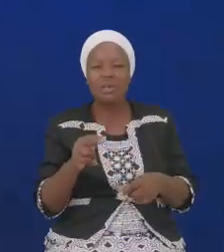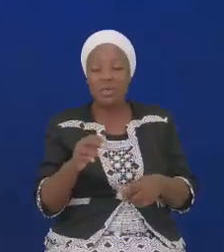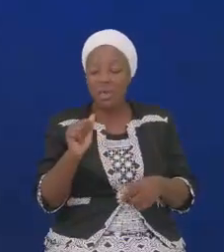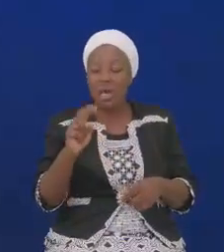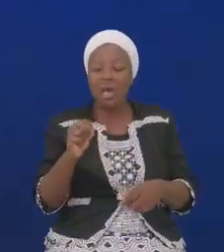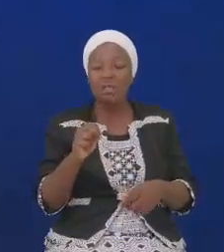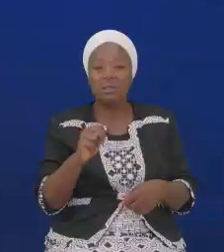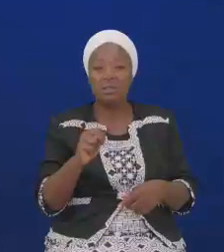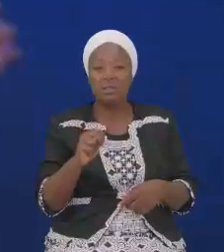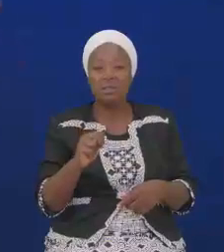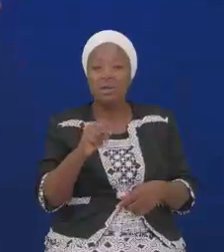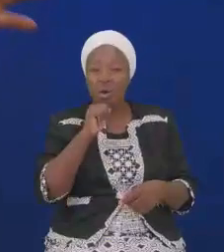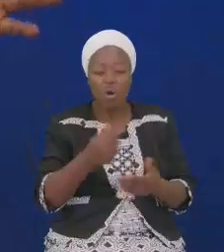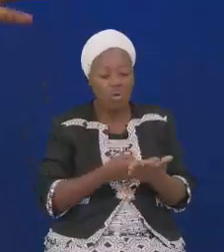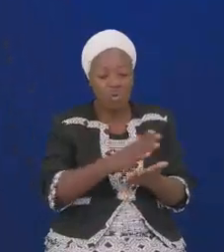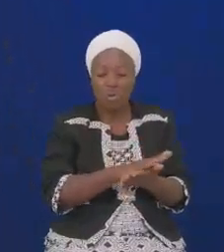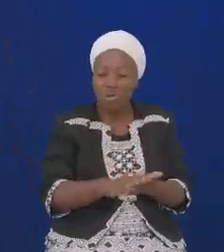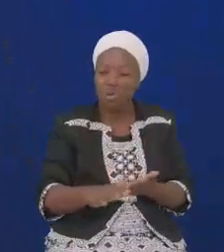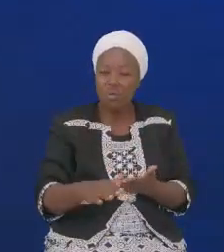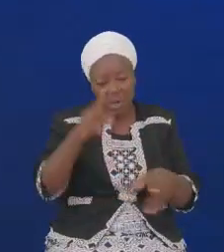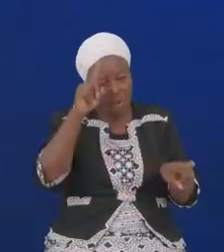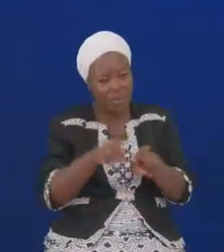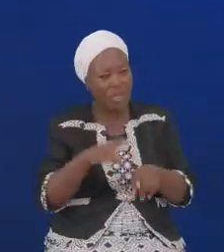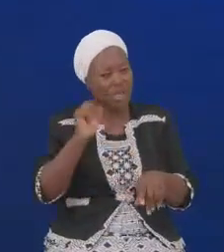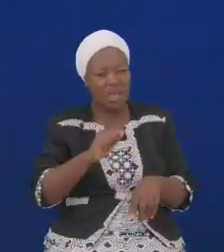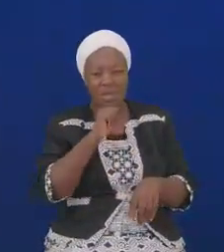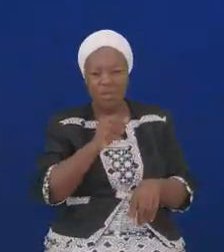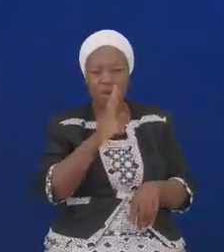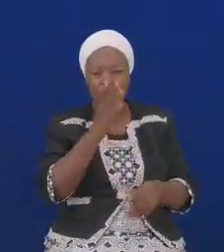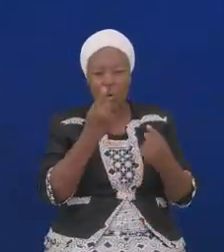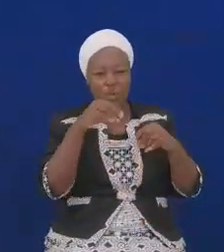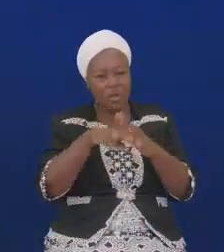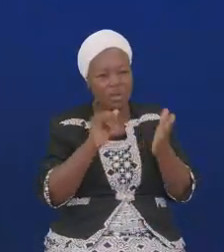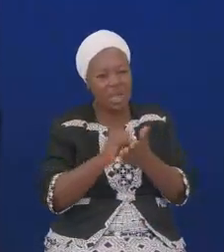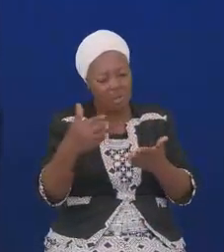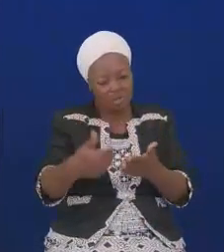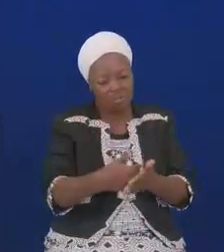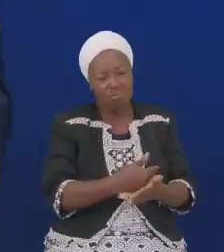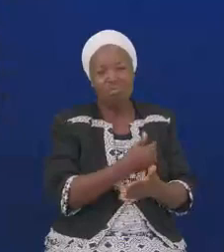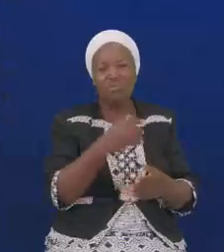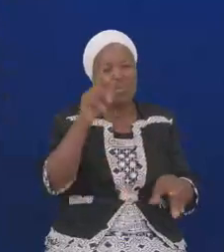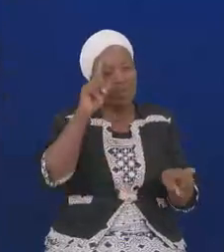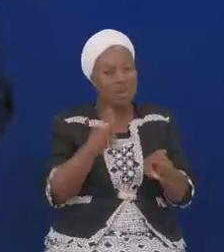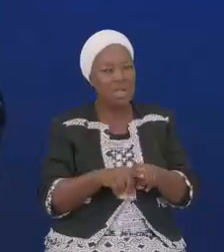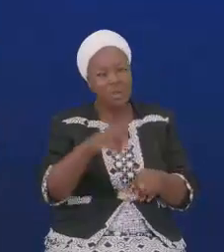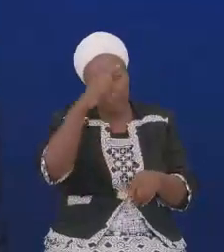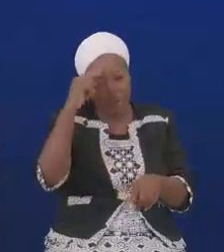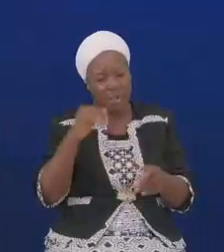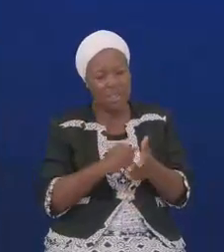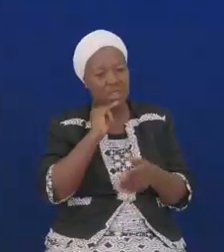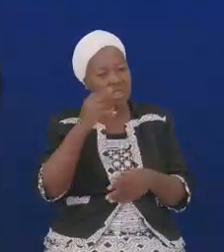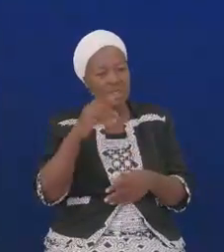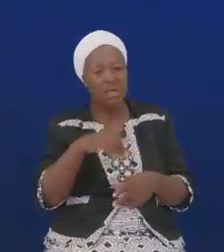holy covenant. When we come into covenant with the Lord, it's a holy God. We have holy